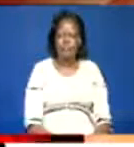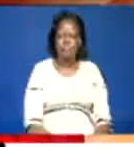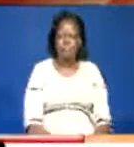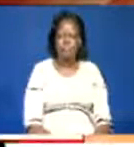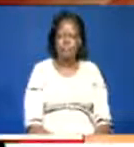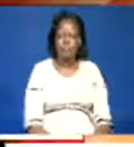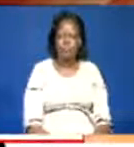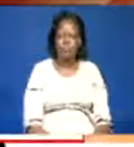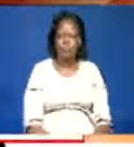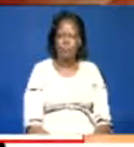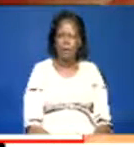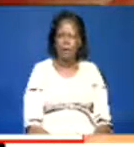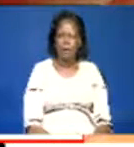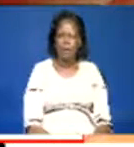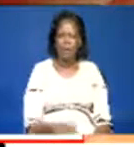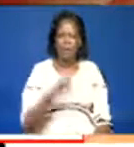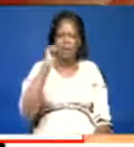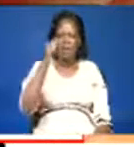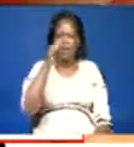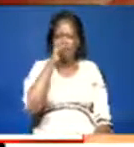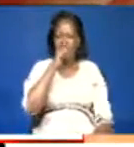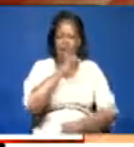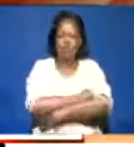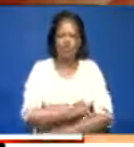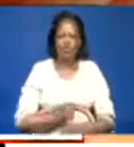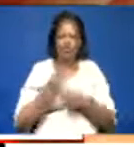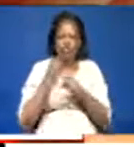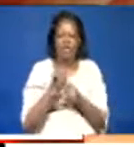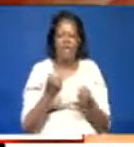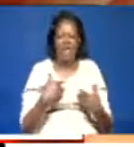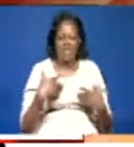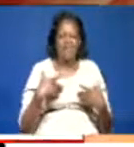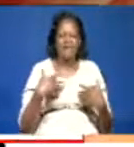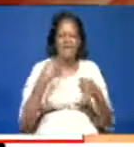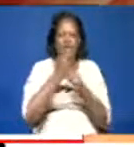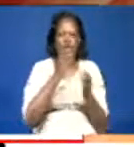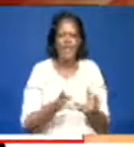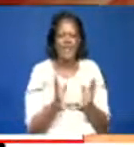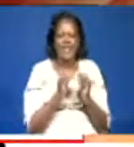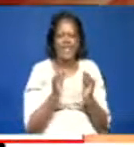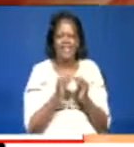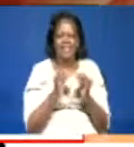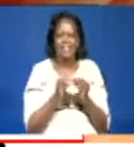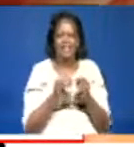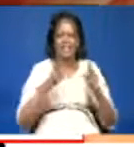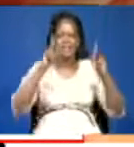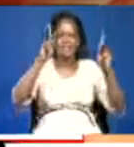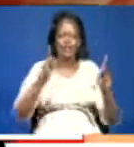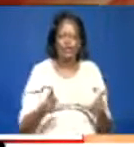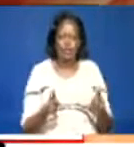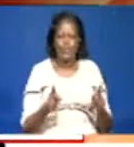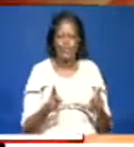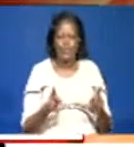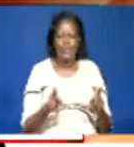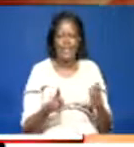Now, the Kenya Private Schools Association is having a stakeholders meeting in the lakeside city of Kisumu as it seeks